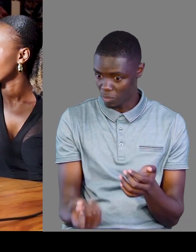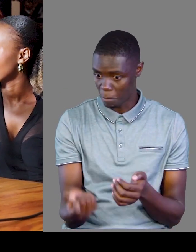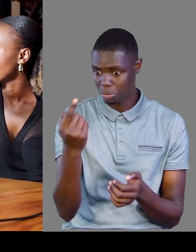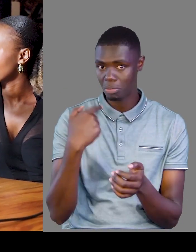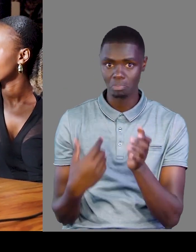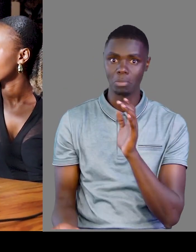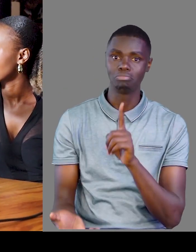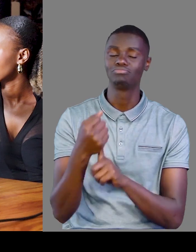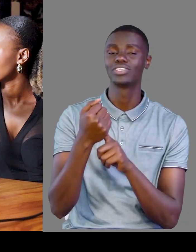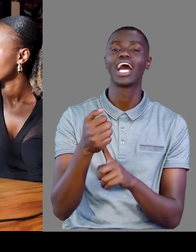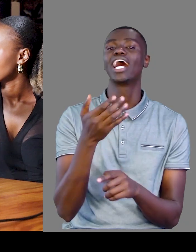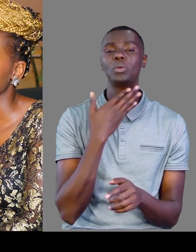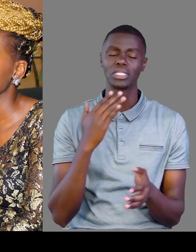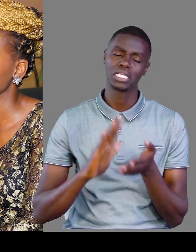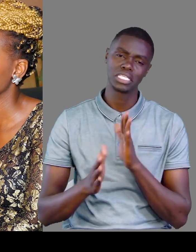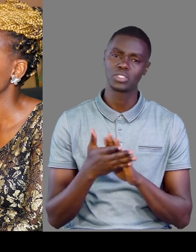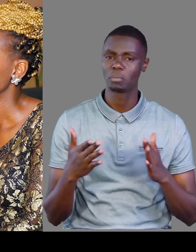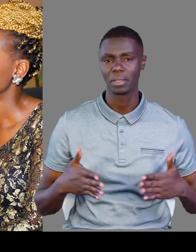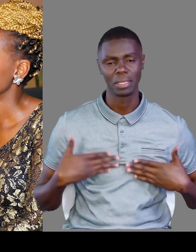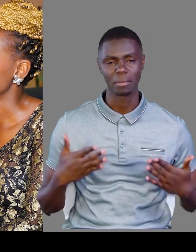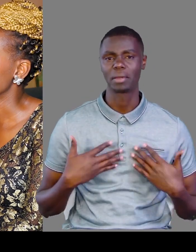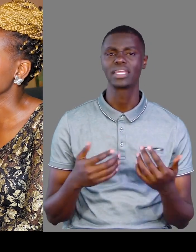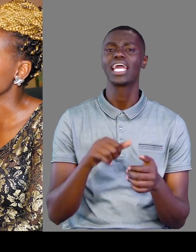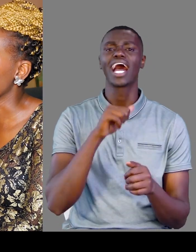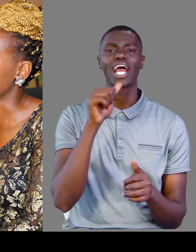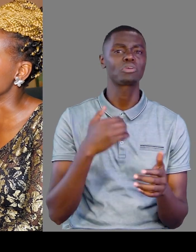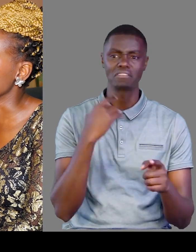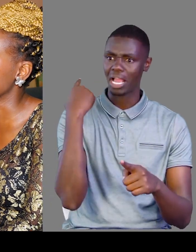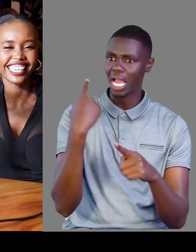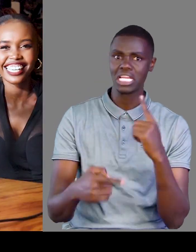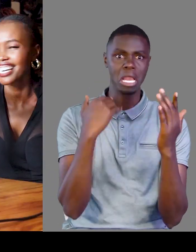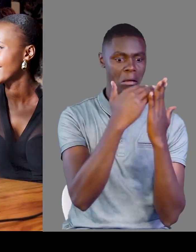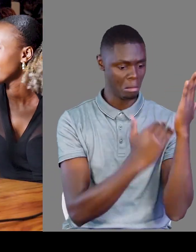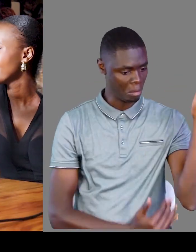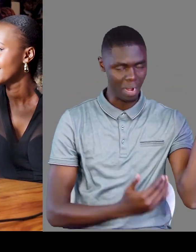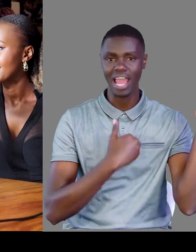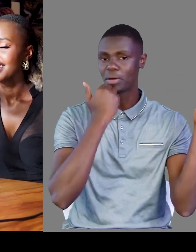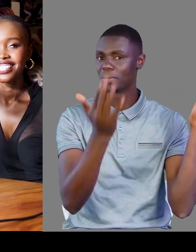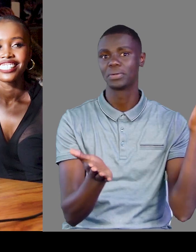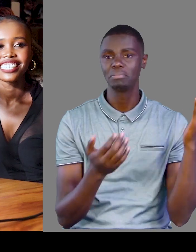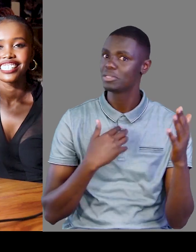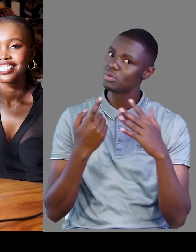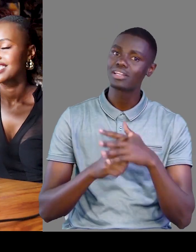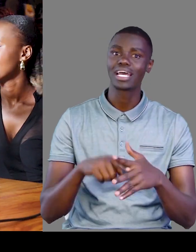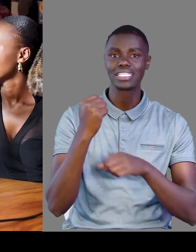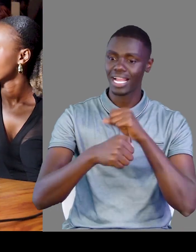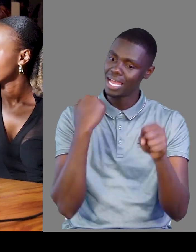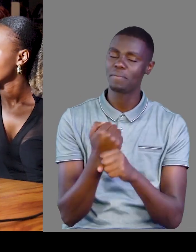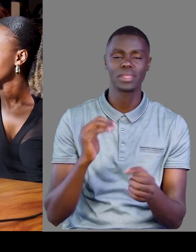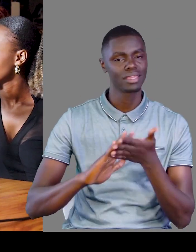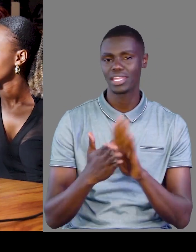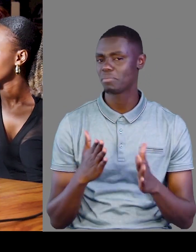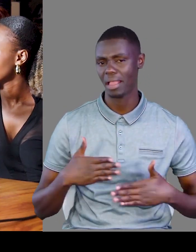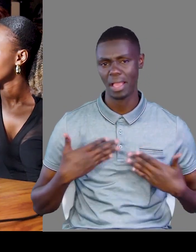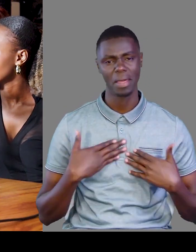happy. Mimi sina ngata resolution. I just live. I just want to be happy. Nikijua this is